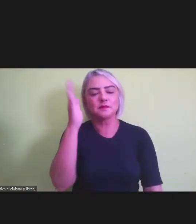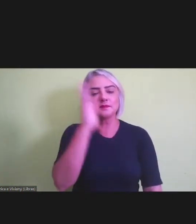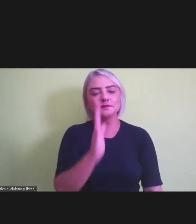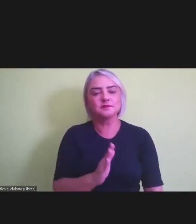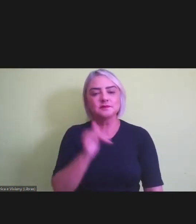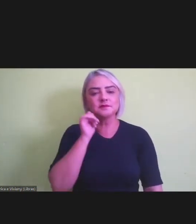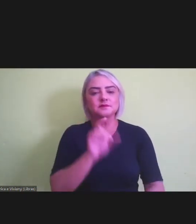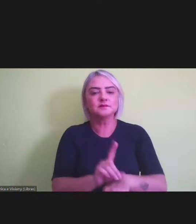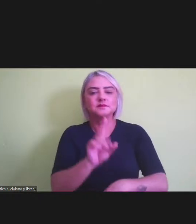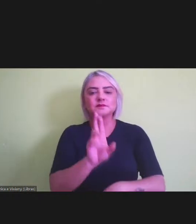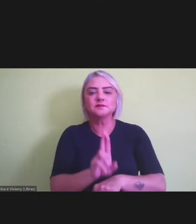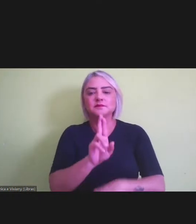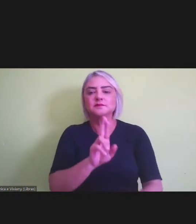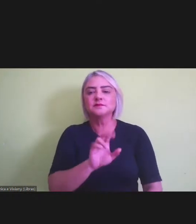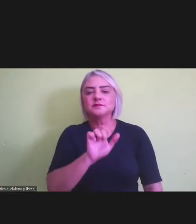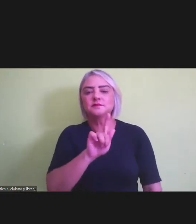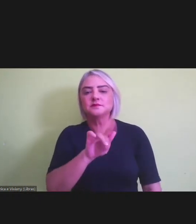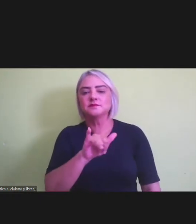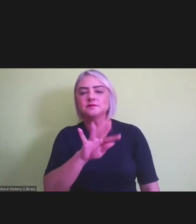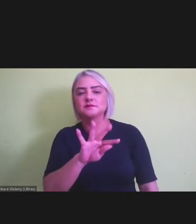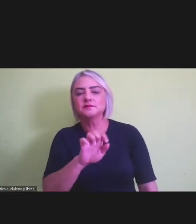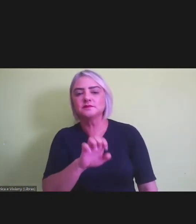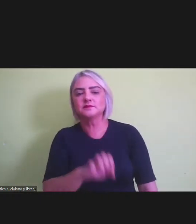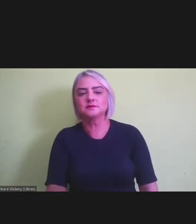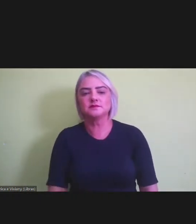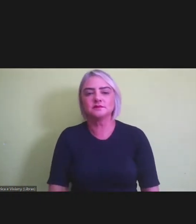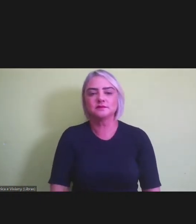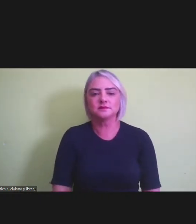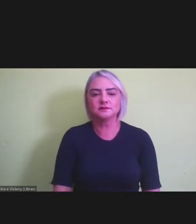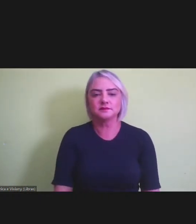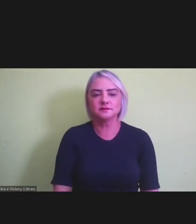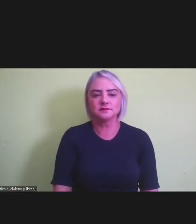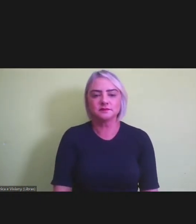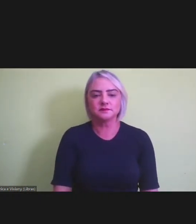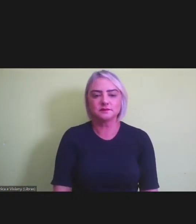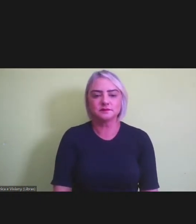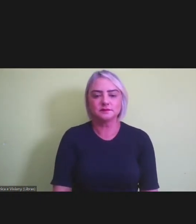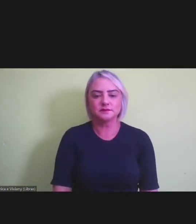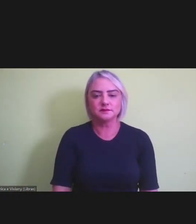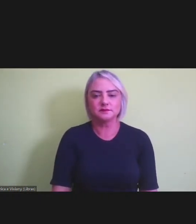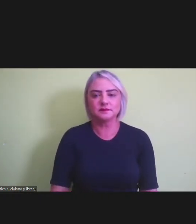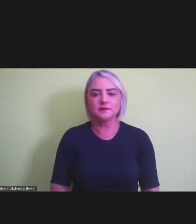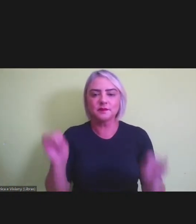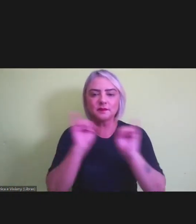the coordinator from the Ministry of Health in Brazil, Dr. Gisele Bortolini.